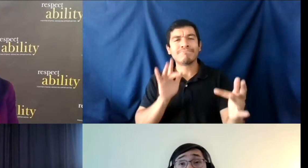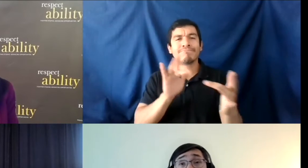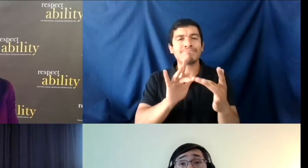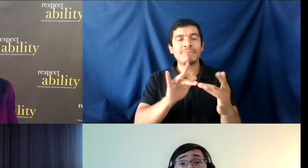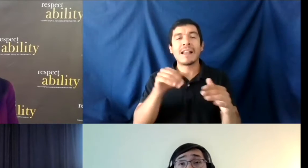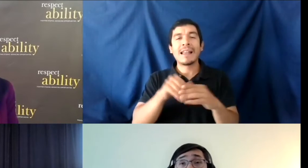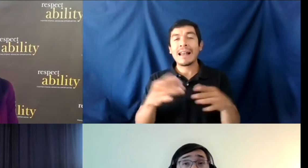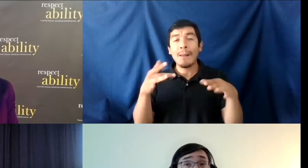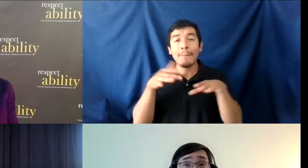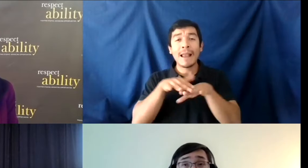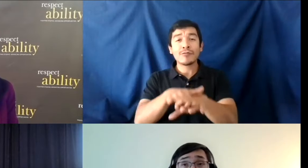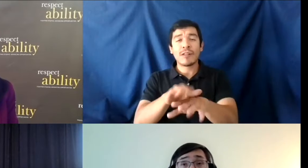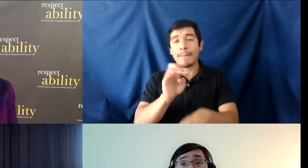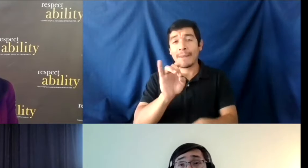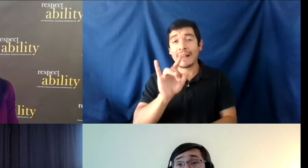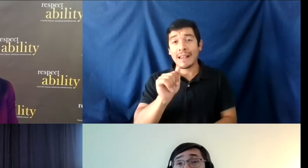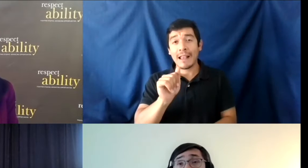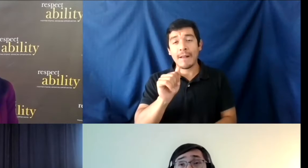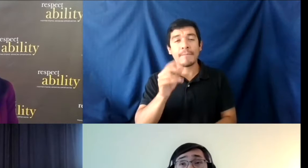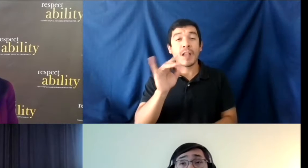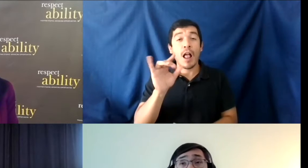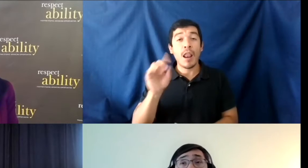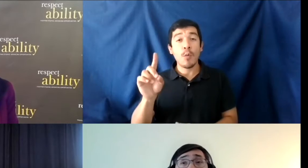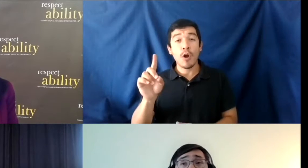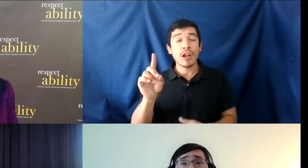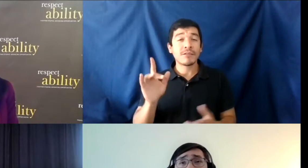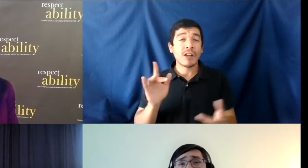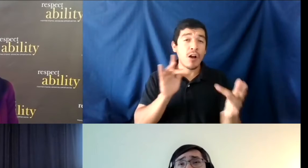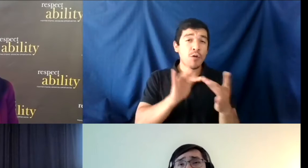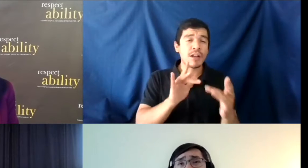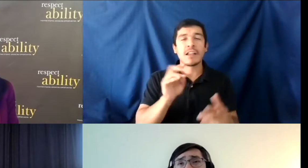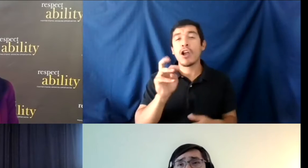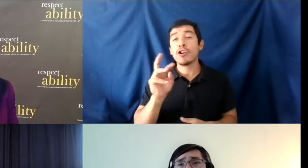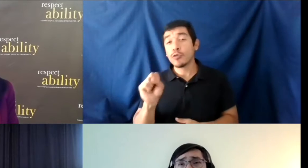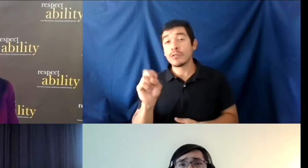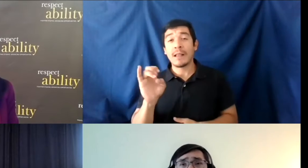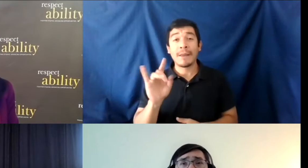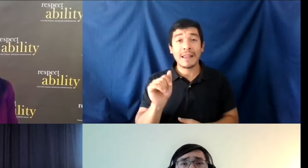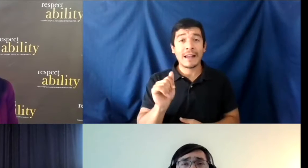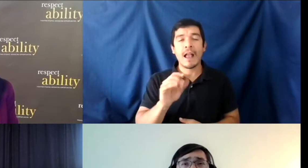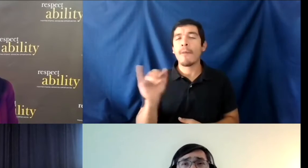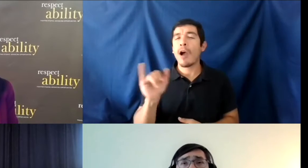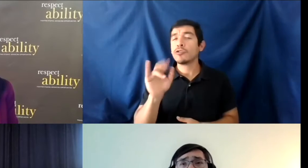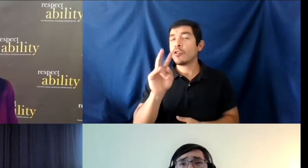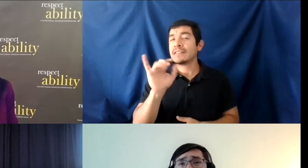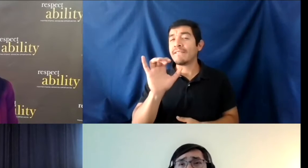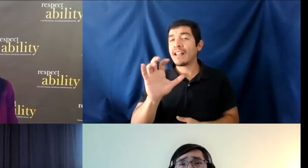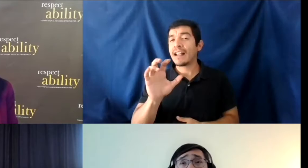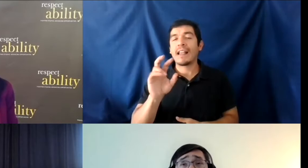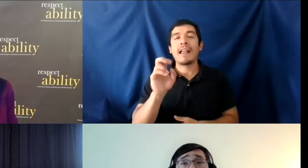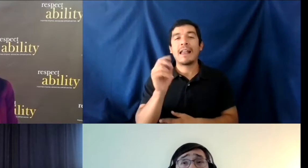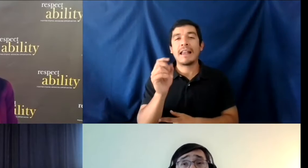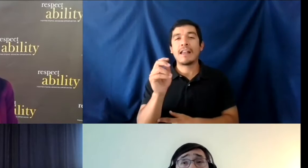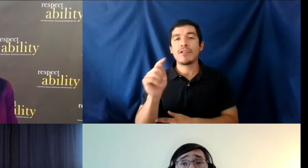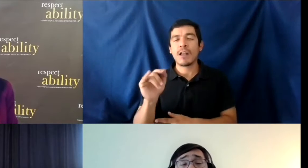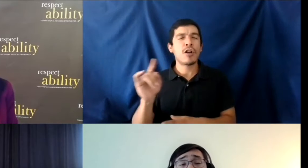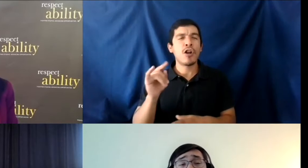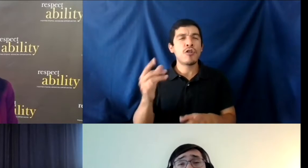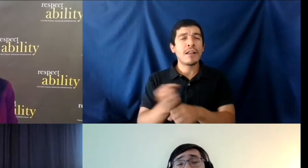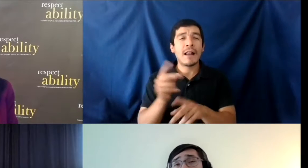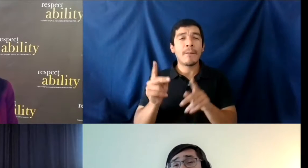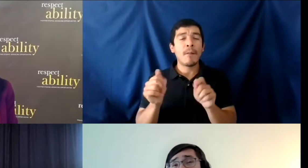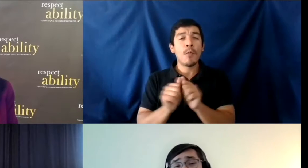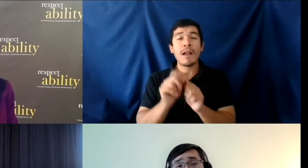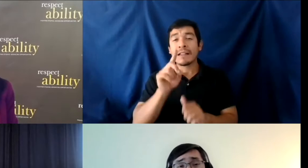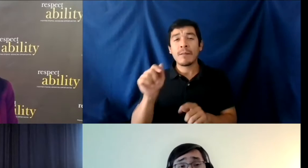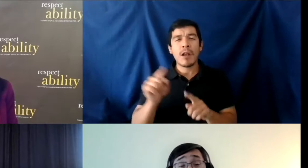media, Hollywood outreach, the news, the media, and also on civic engagement and trying to get people with disabilities to run for office. We